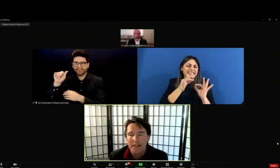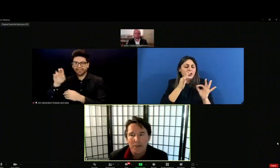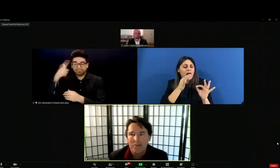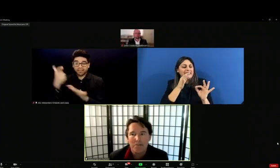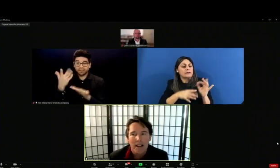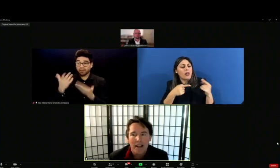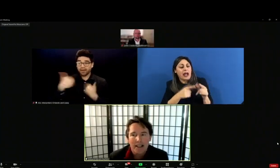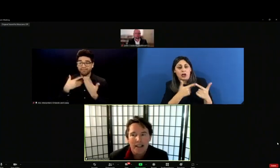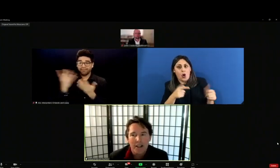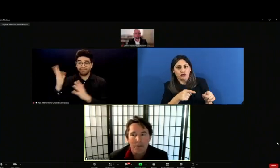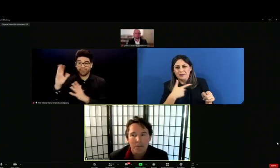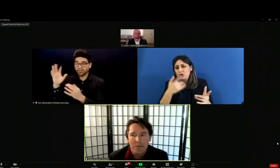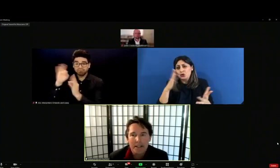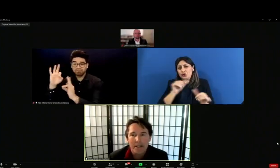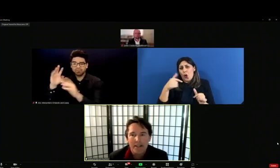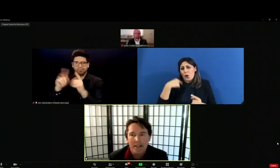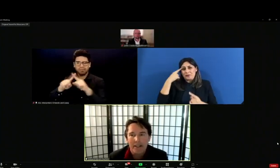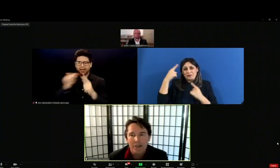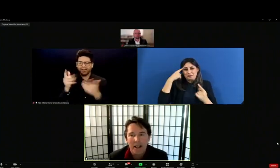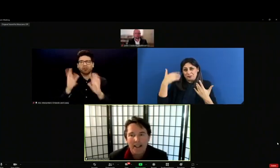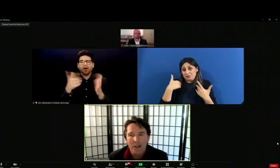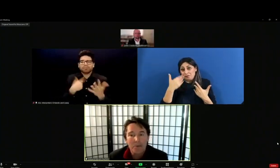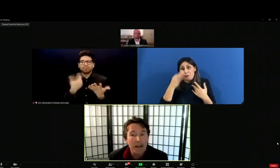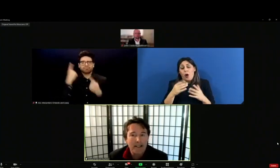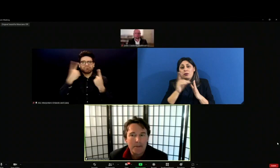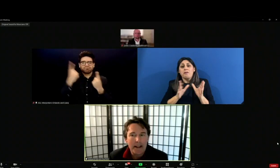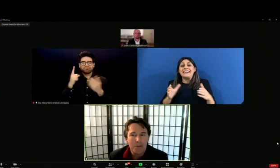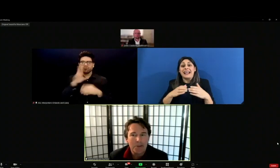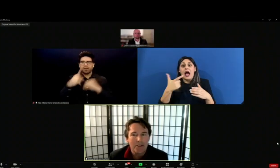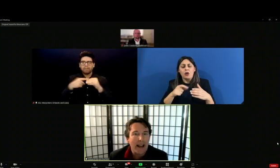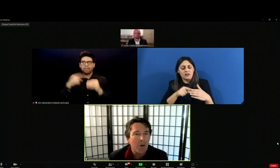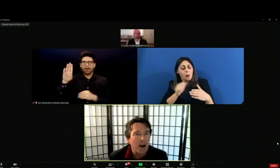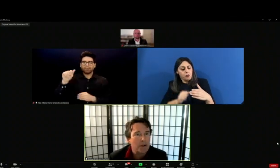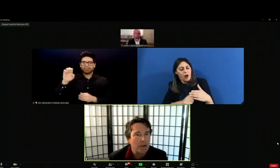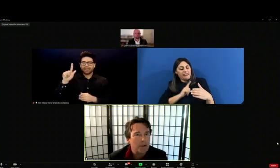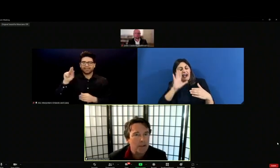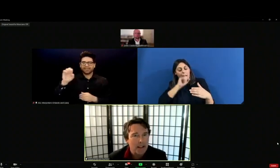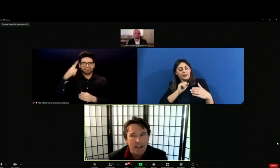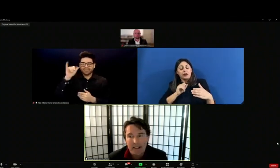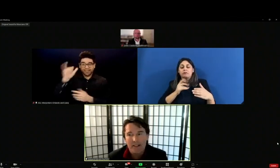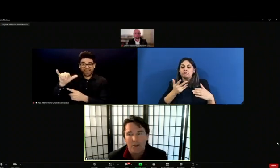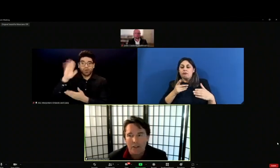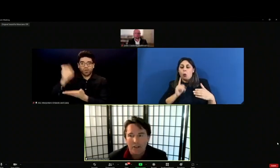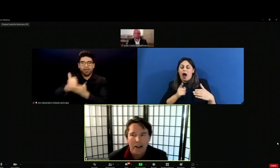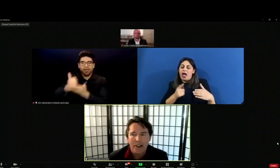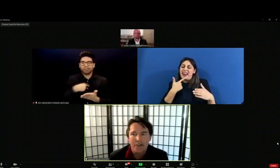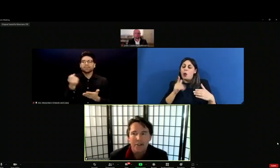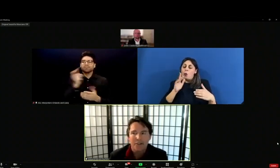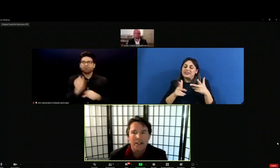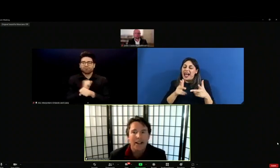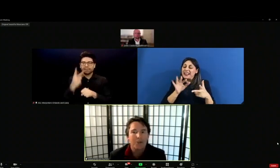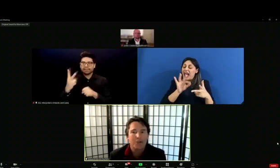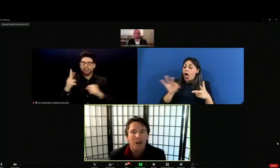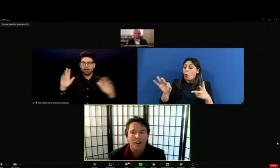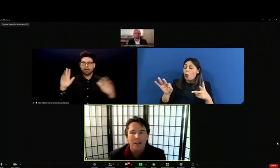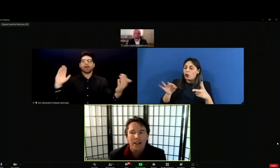meaning passing. I'm just thinking of baselines here, and so that those baselines might help us to see how optimal this or other